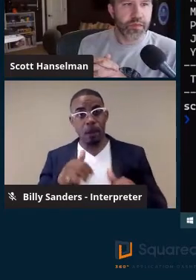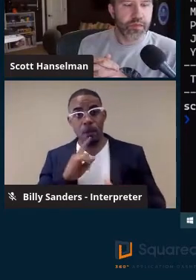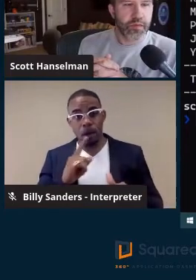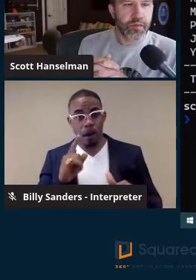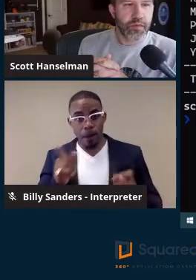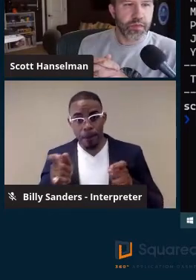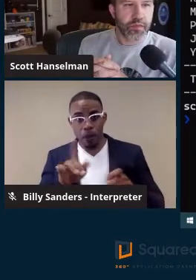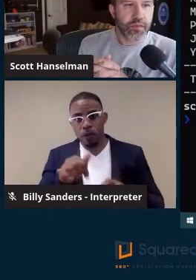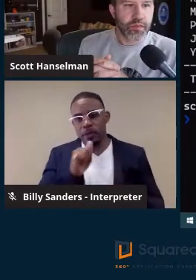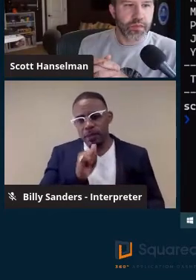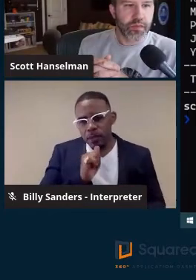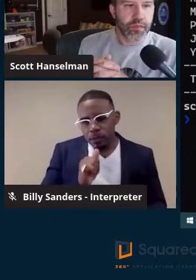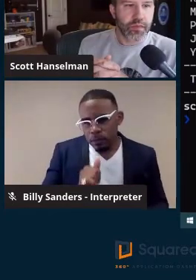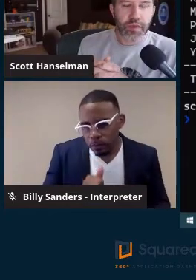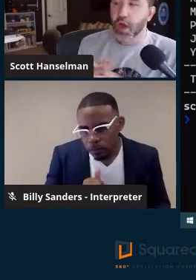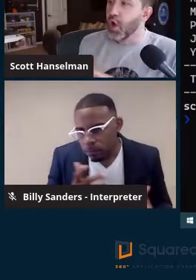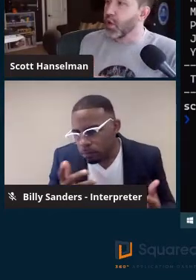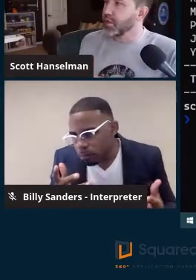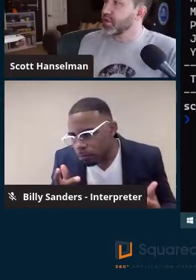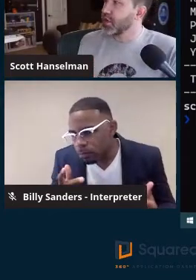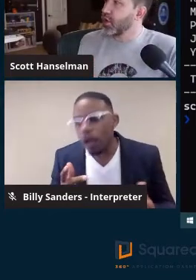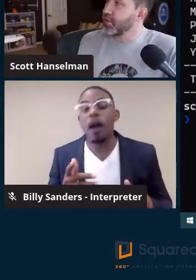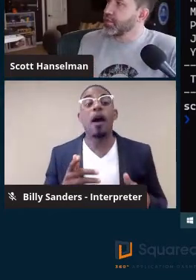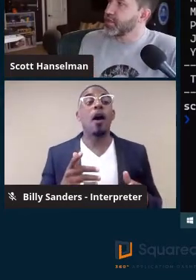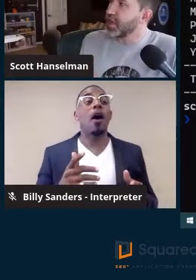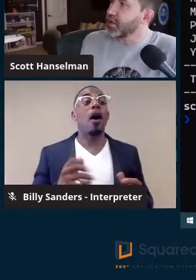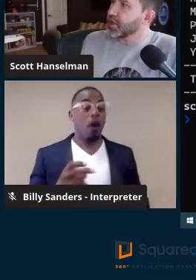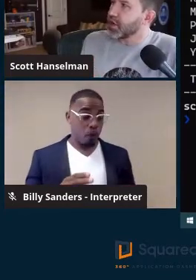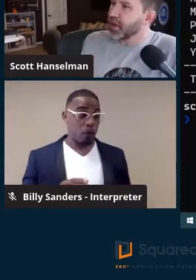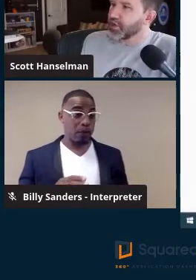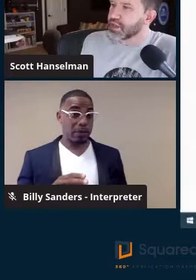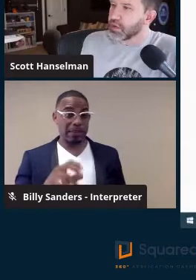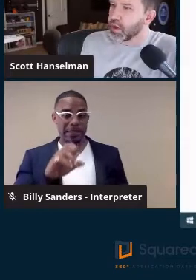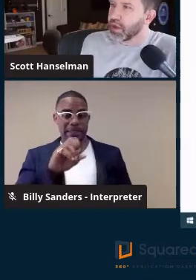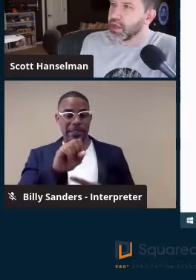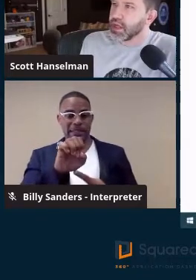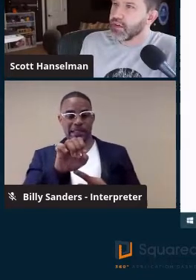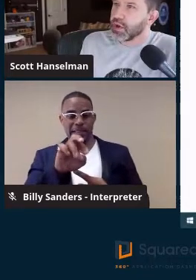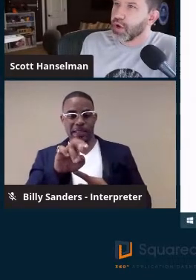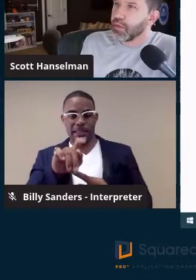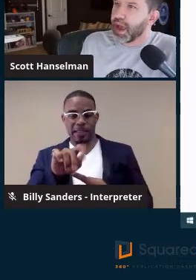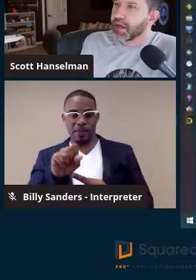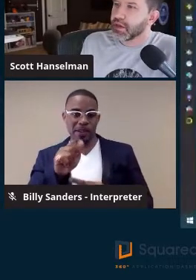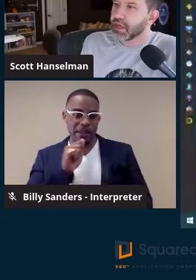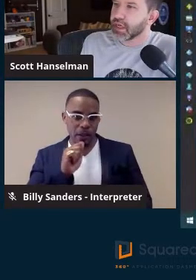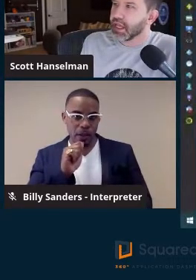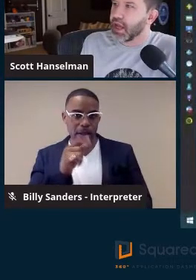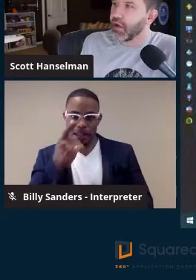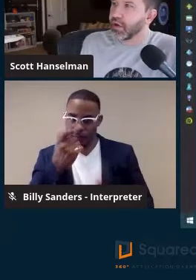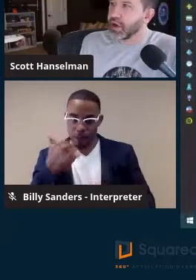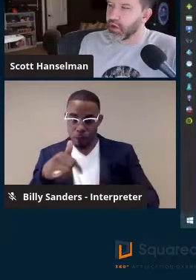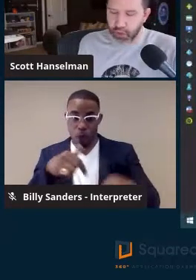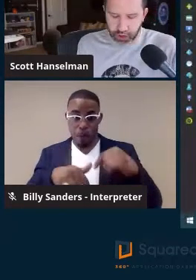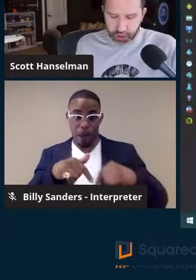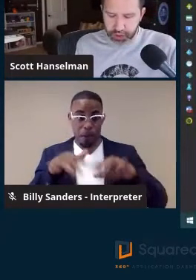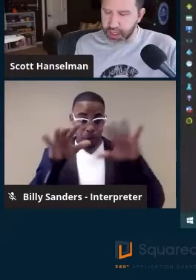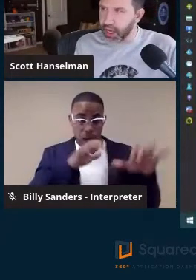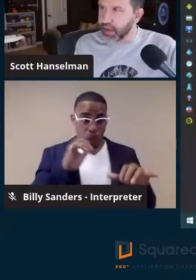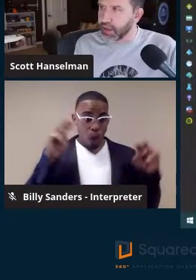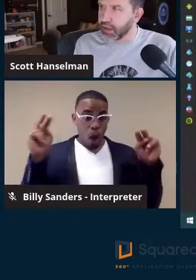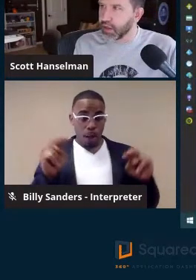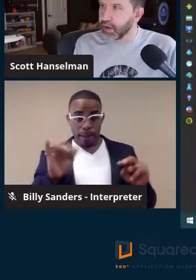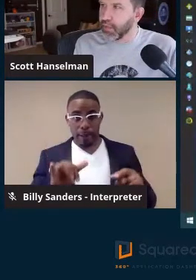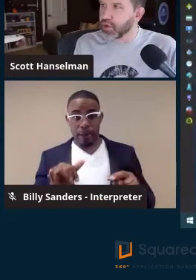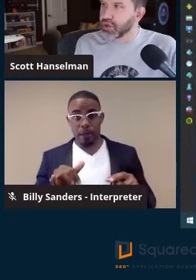your secrets. Oh, so secrets are an interesting one. If we go back to the cloud and we look at